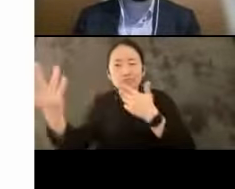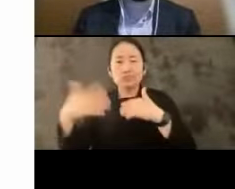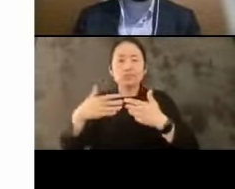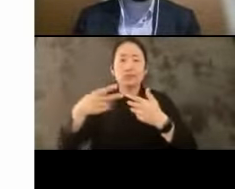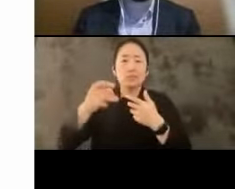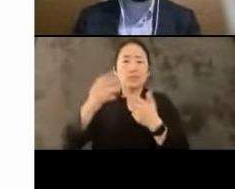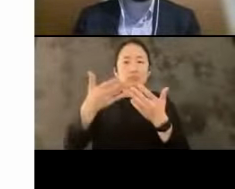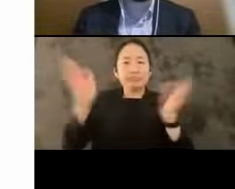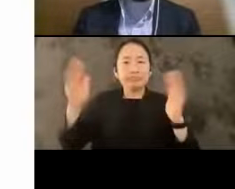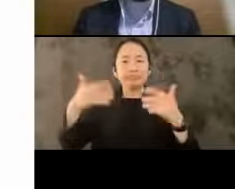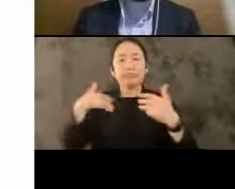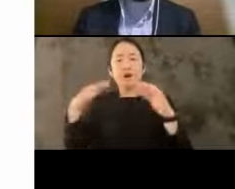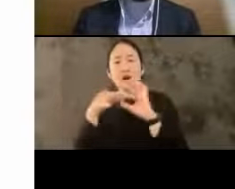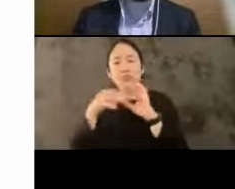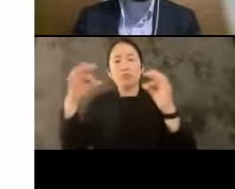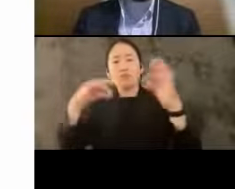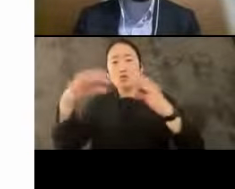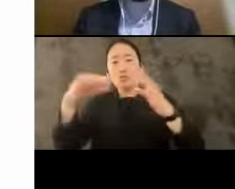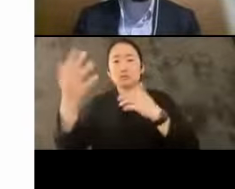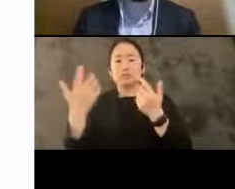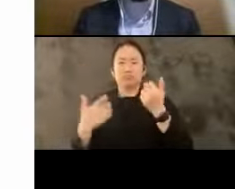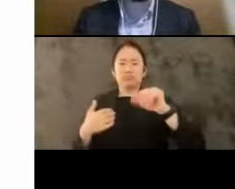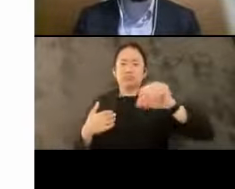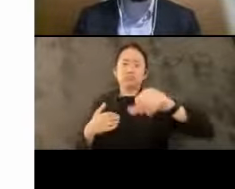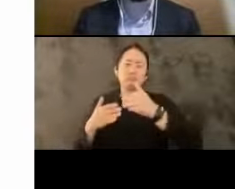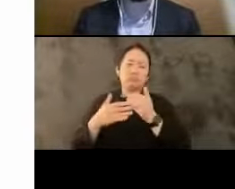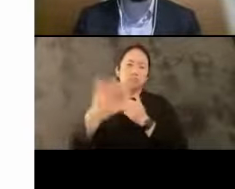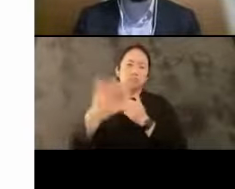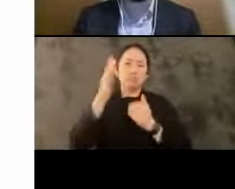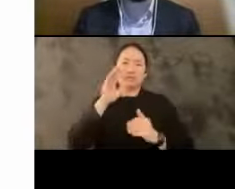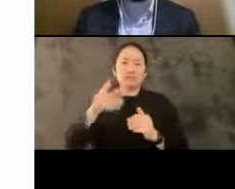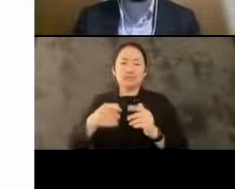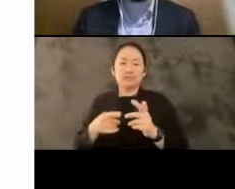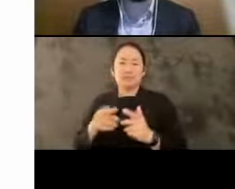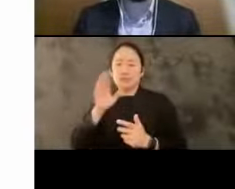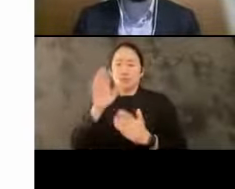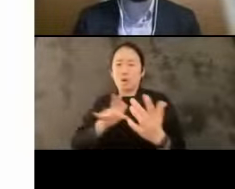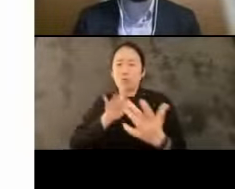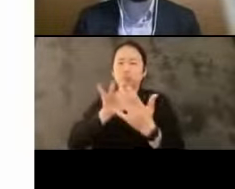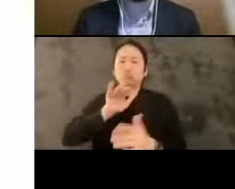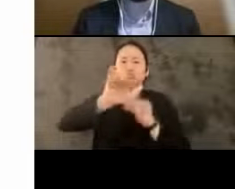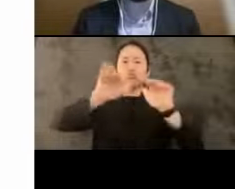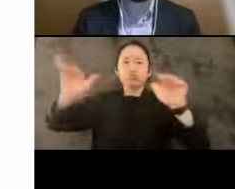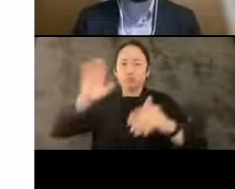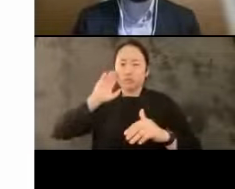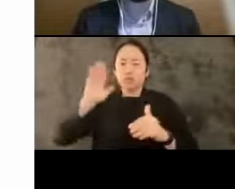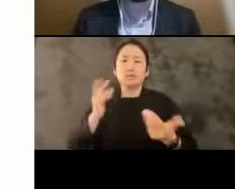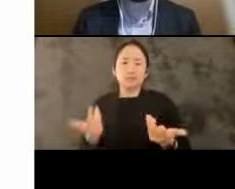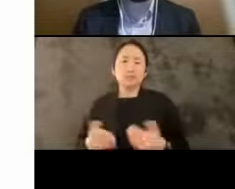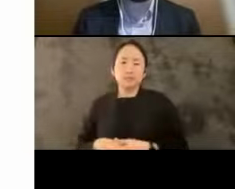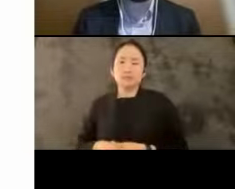the project, because there will be a public outreach option as they move forward.